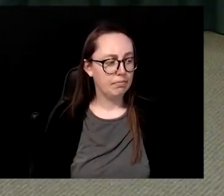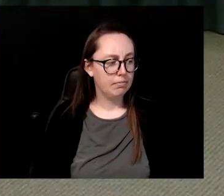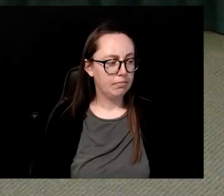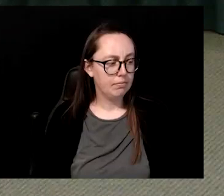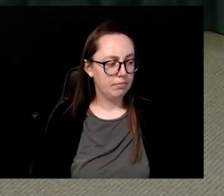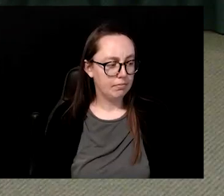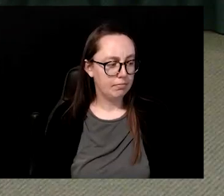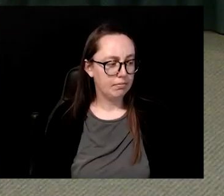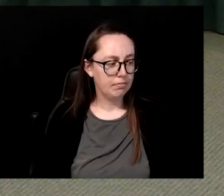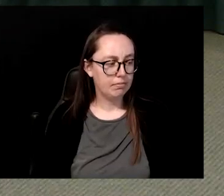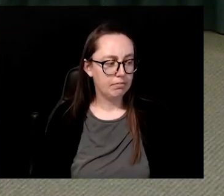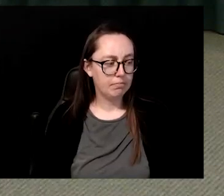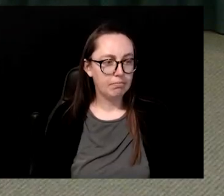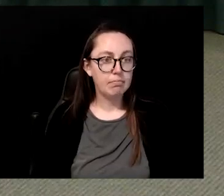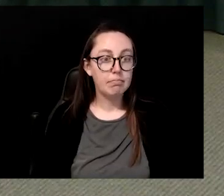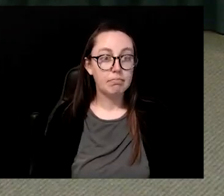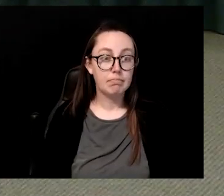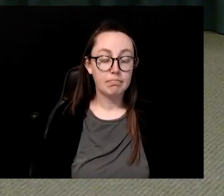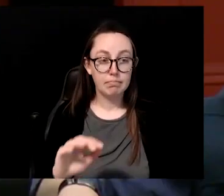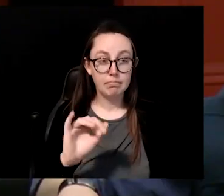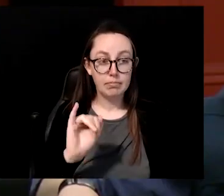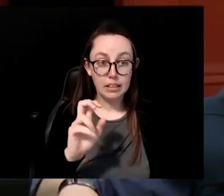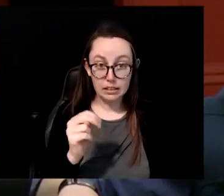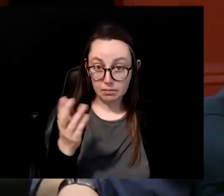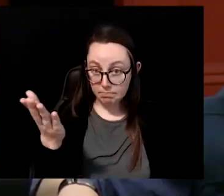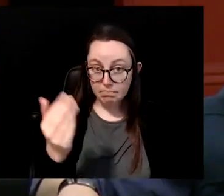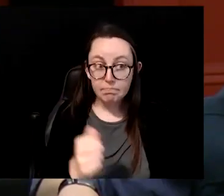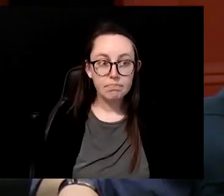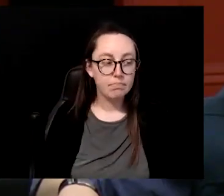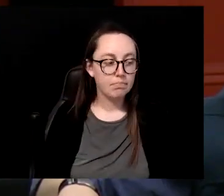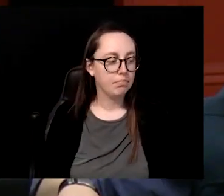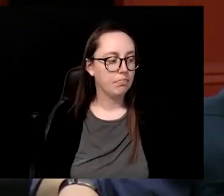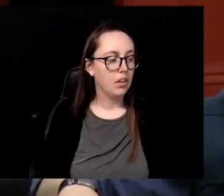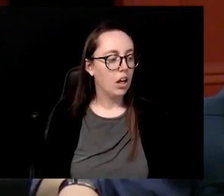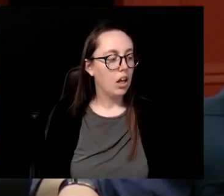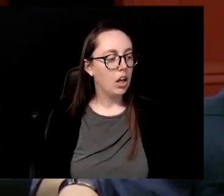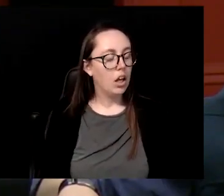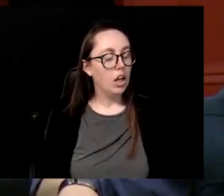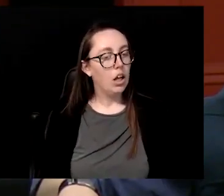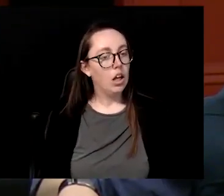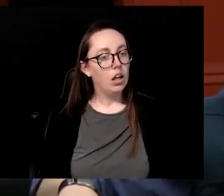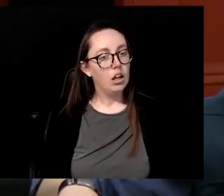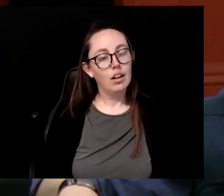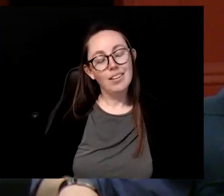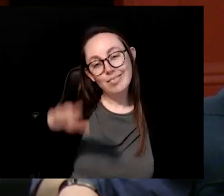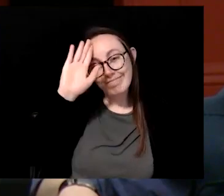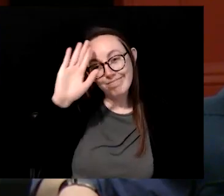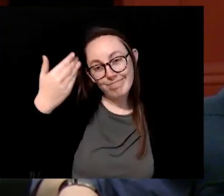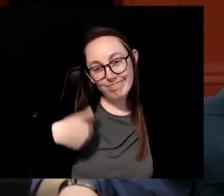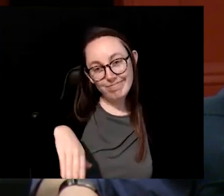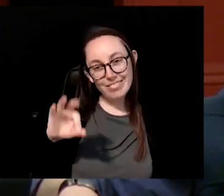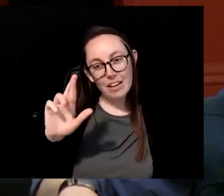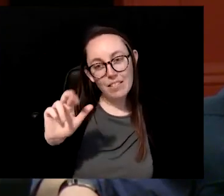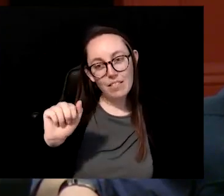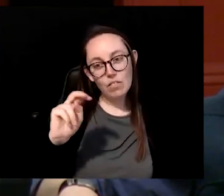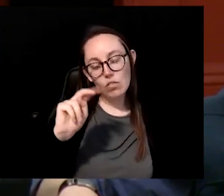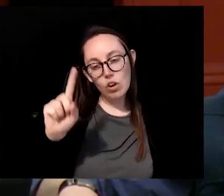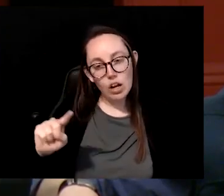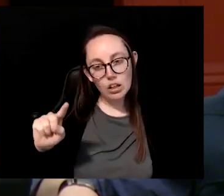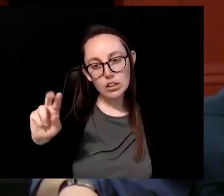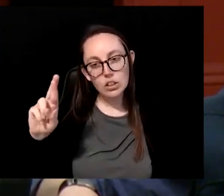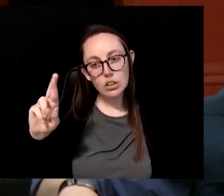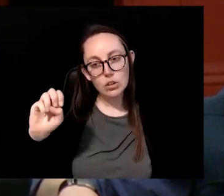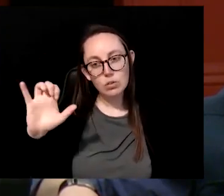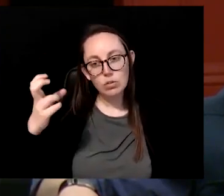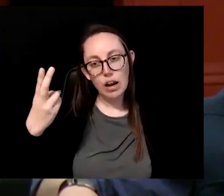yes just hi Franz roxman um District Two